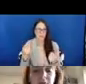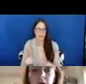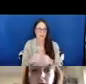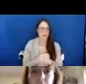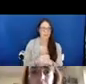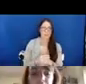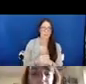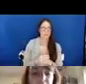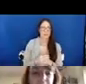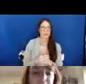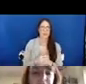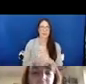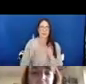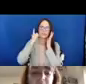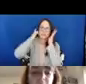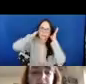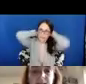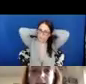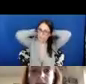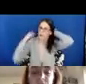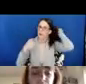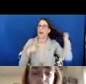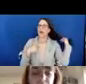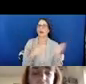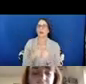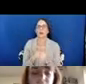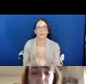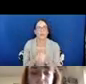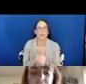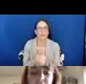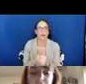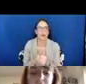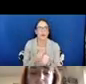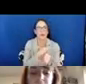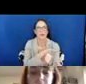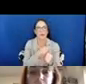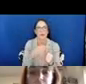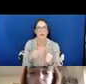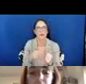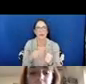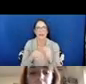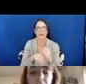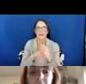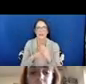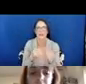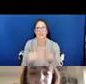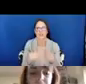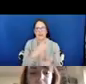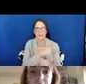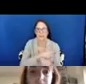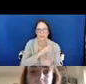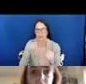I follow Basher in defining telemedicine as the use of technologies that facilitate patient-provider communication.